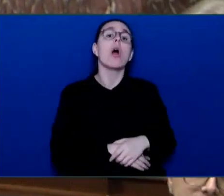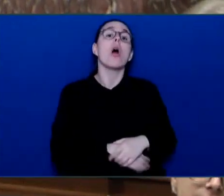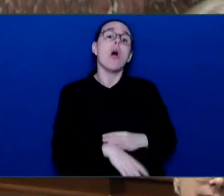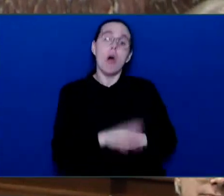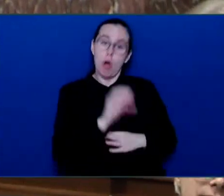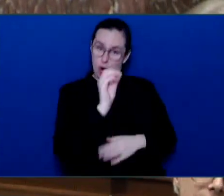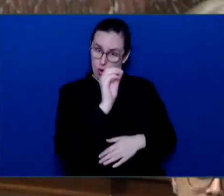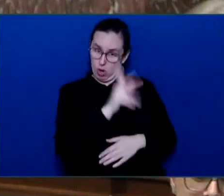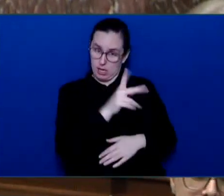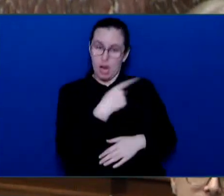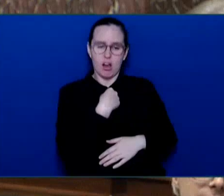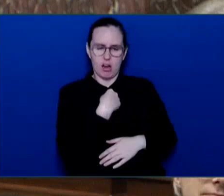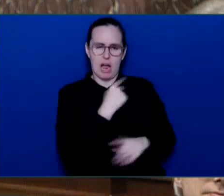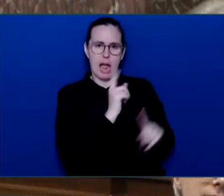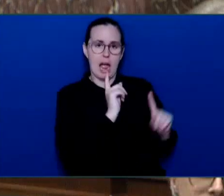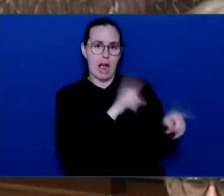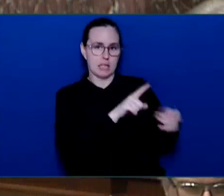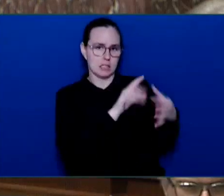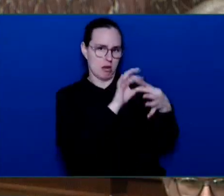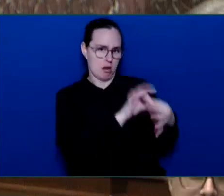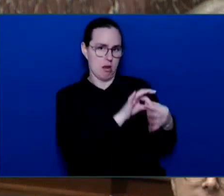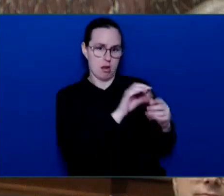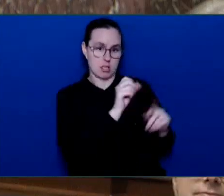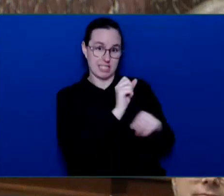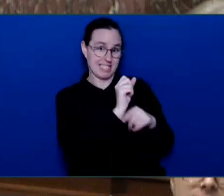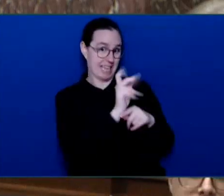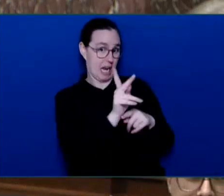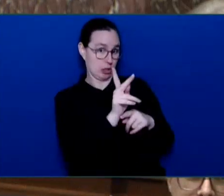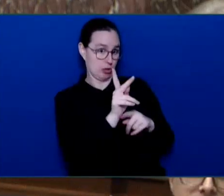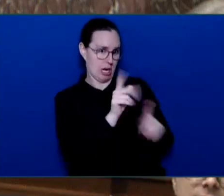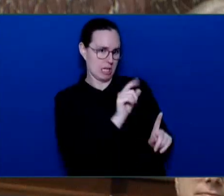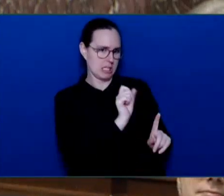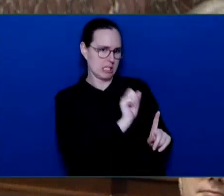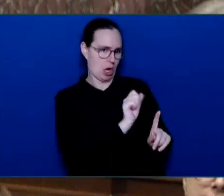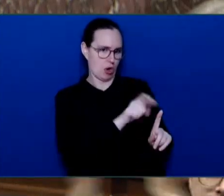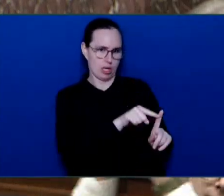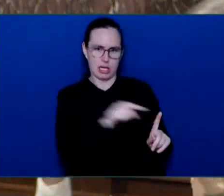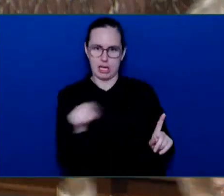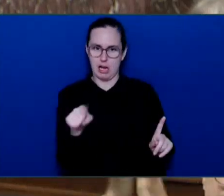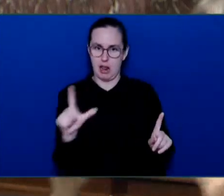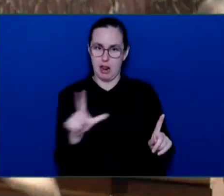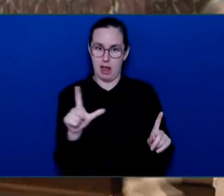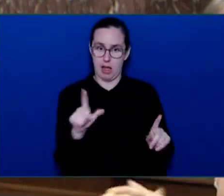30 years to be building south of the Fraser SkyTrain additions.